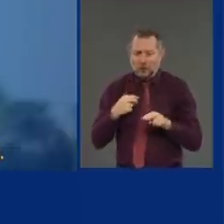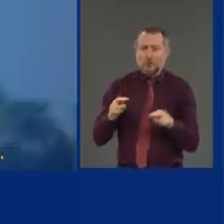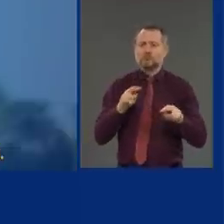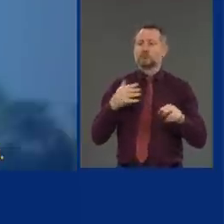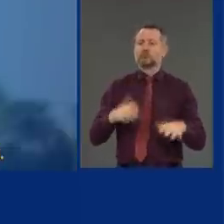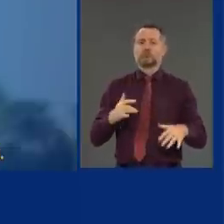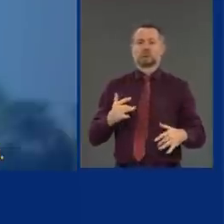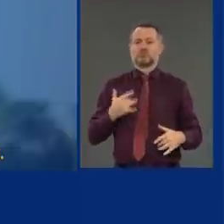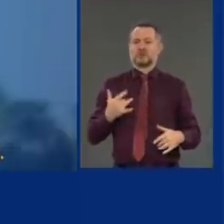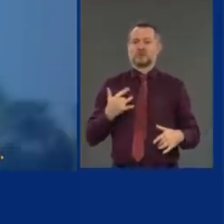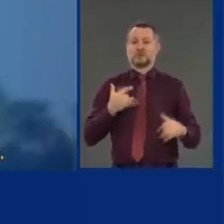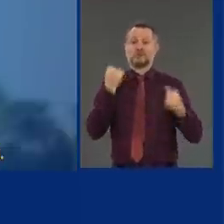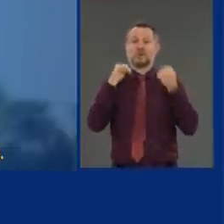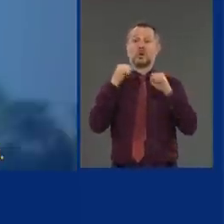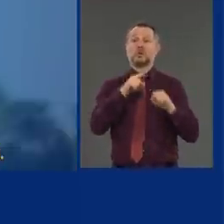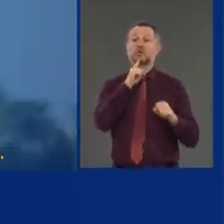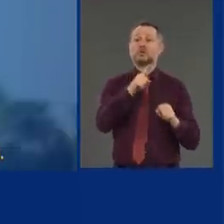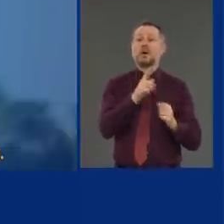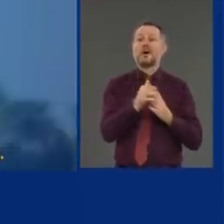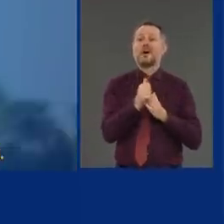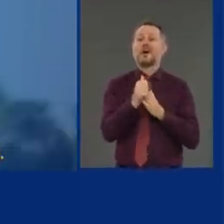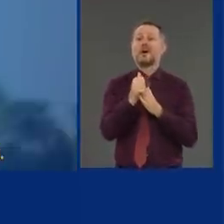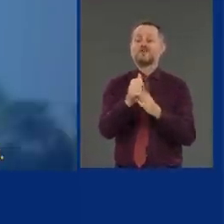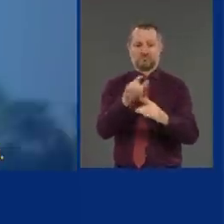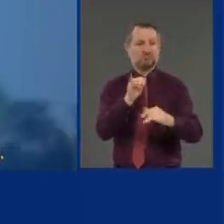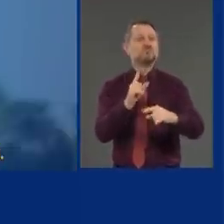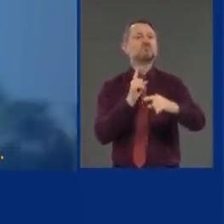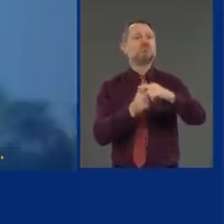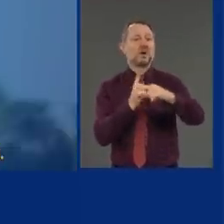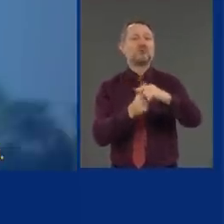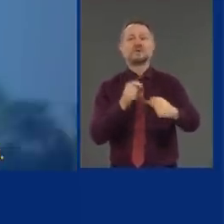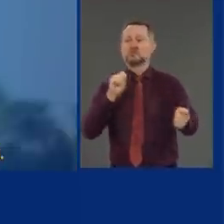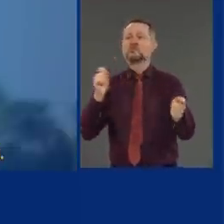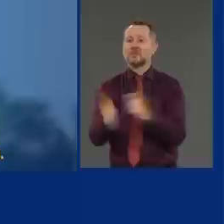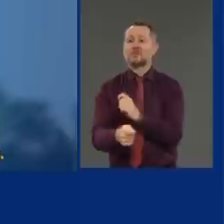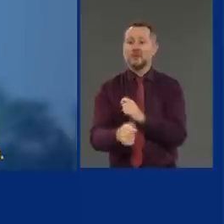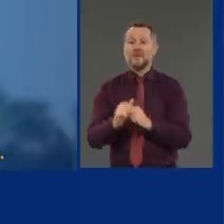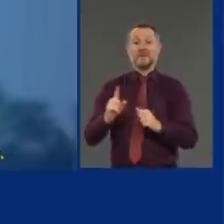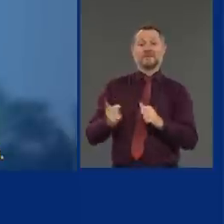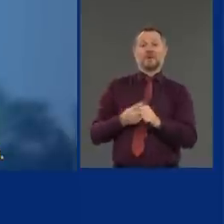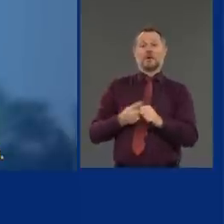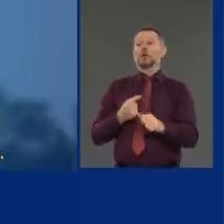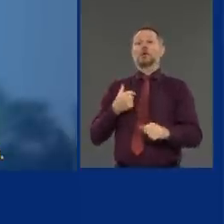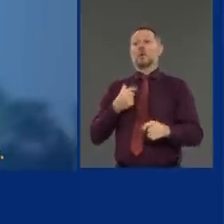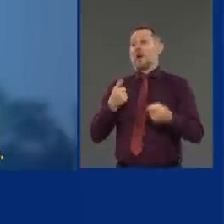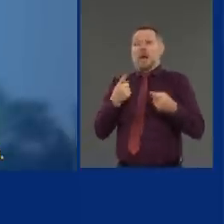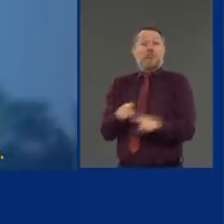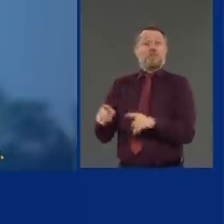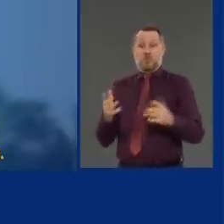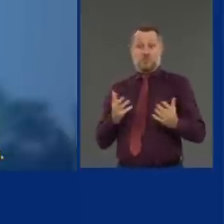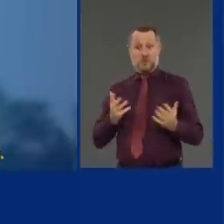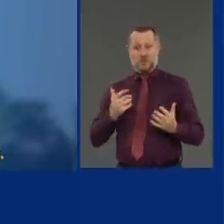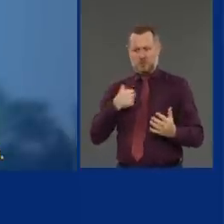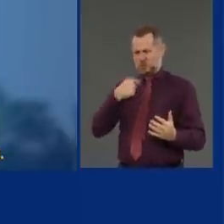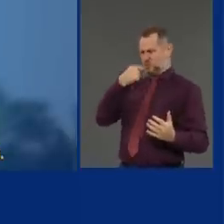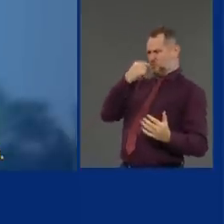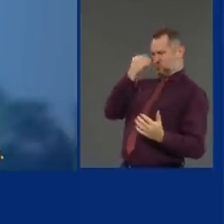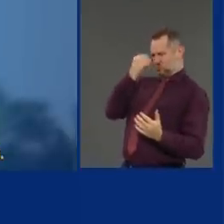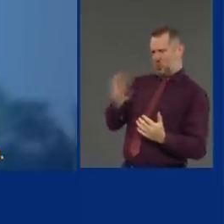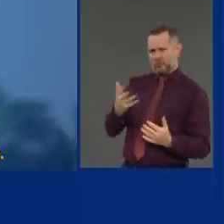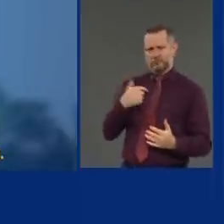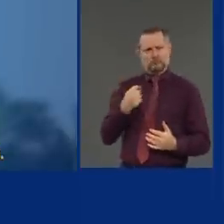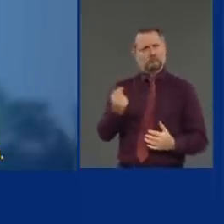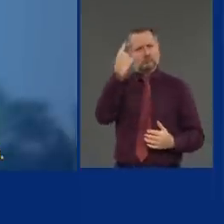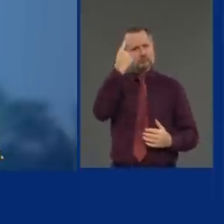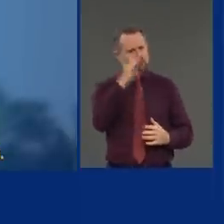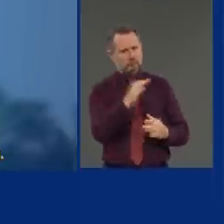good. I said when this first started, I understand what the protesters are saying and feeling, and I stand with the protesters. How